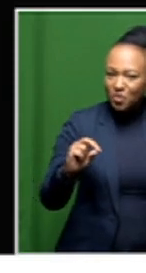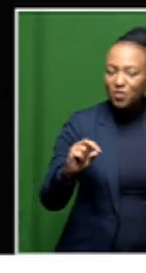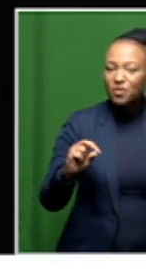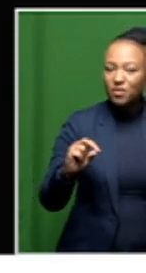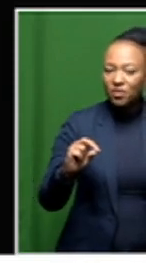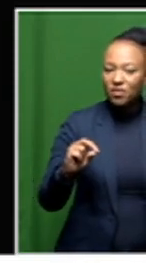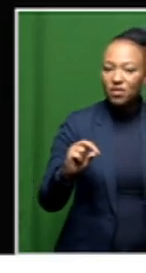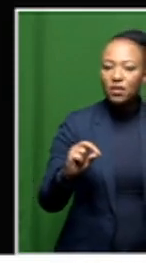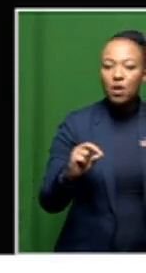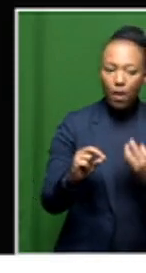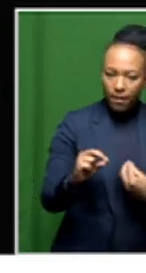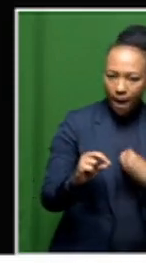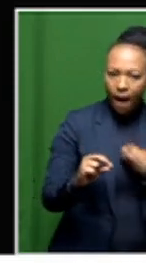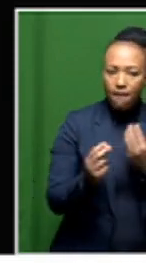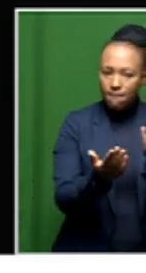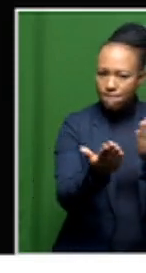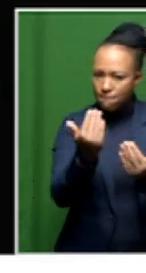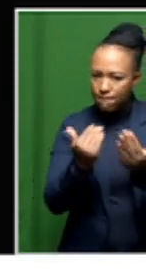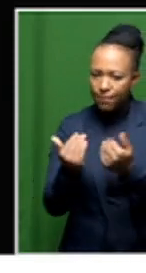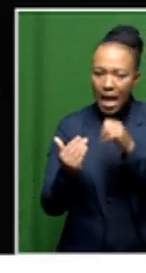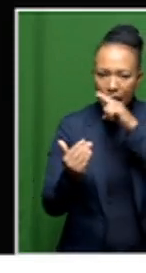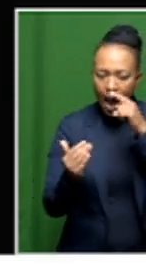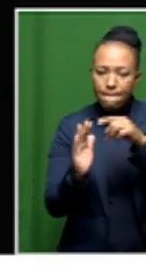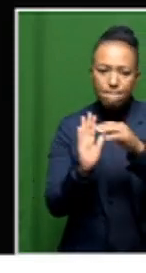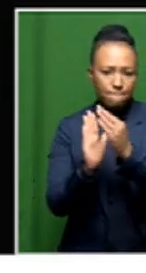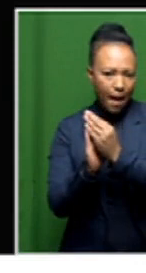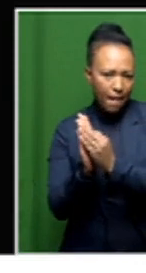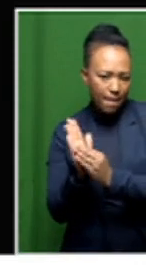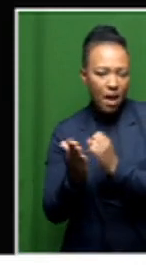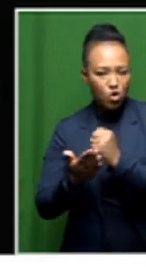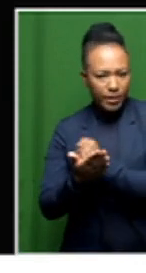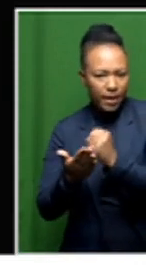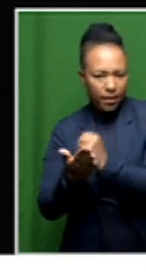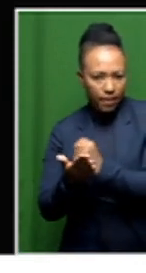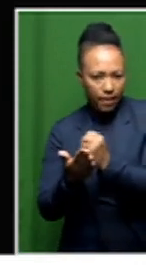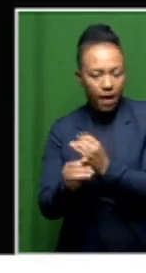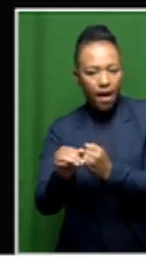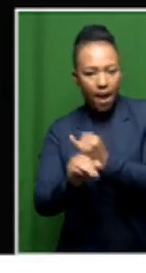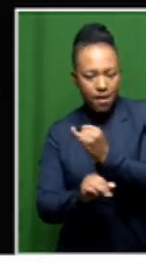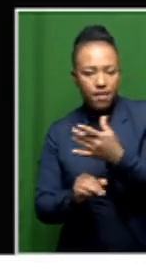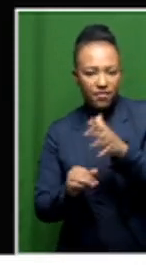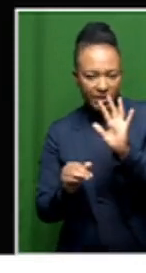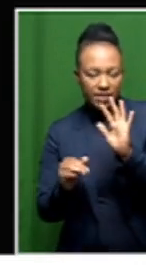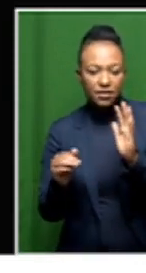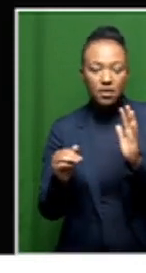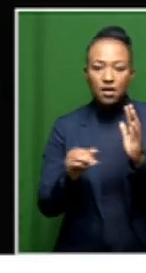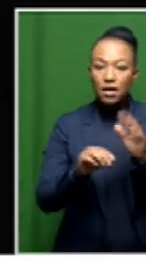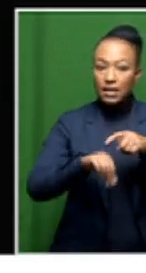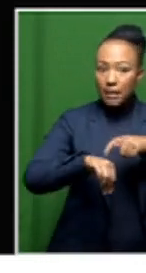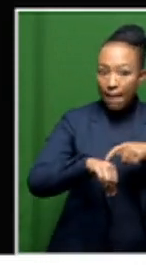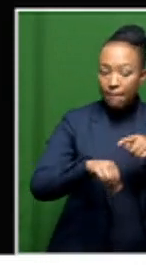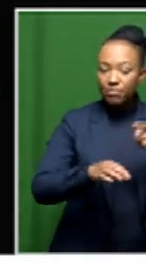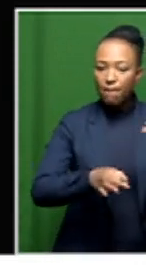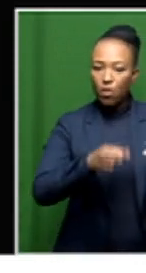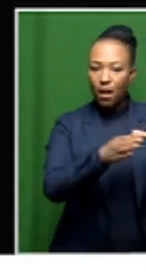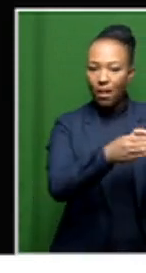consideration. Get the young people on the roll as early as possible. And when the campaigns are launched by